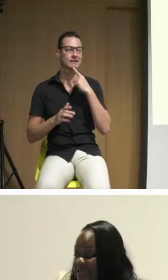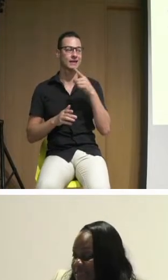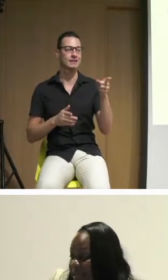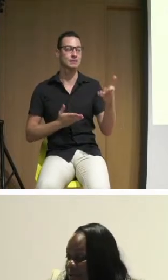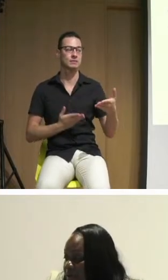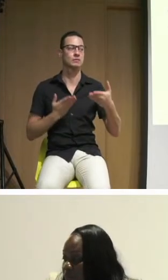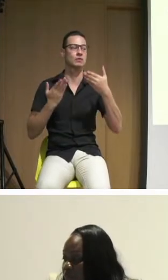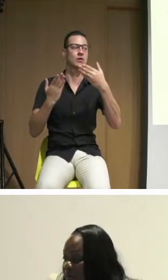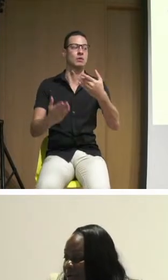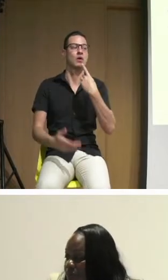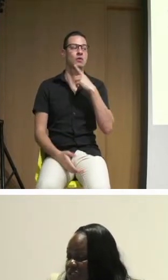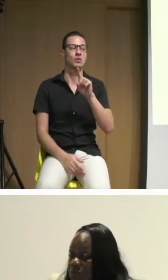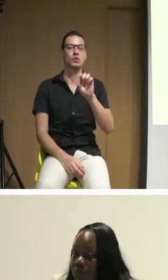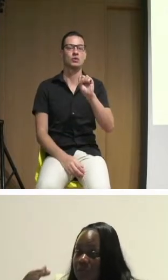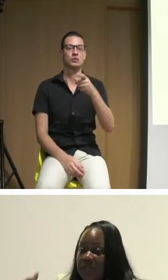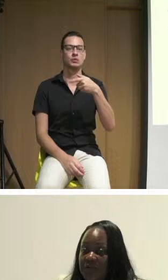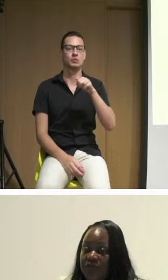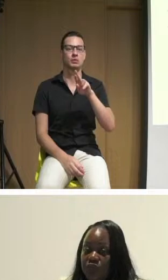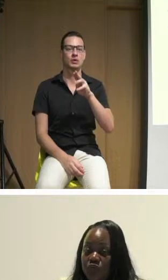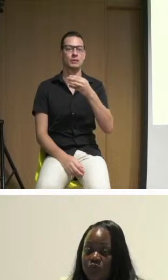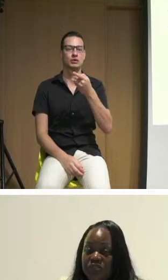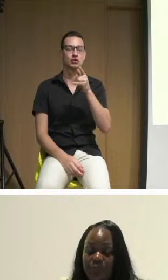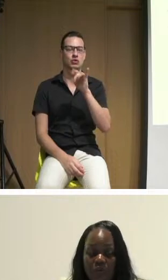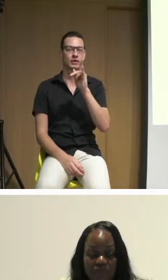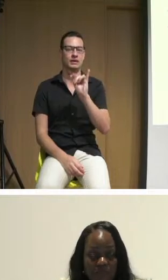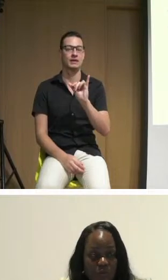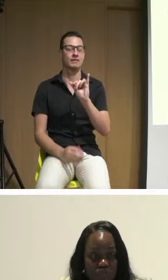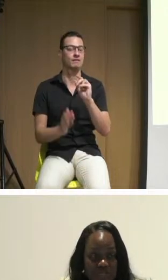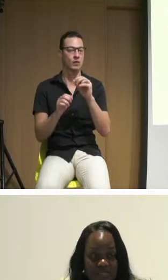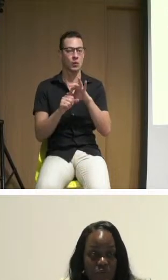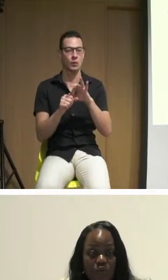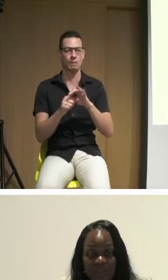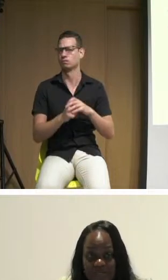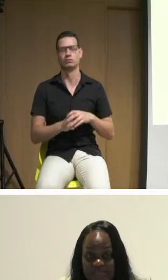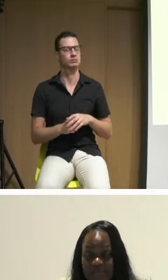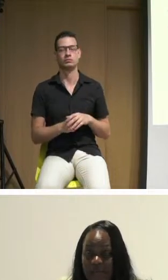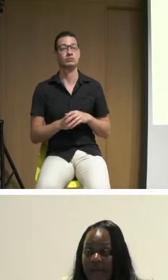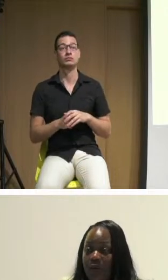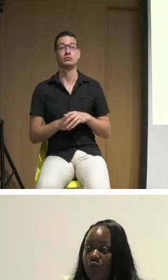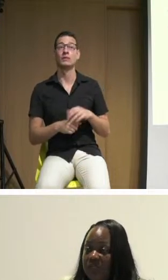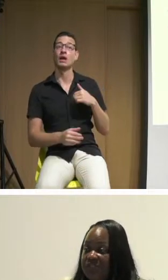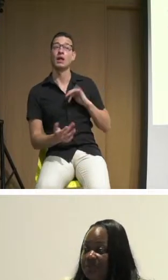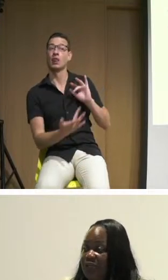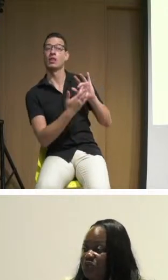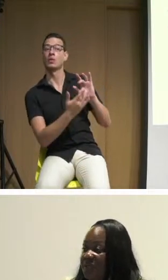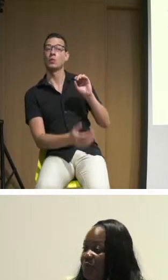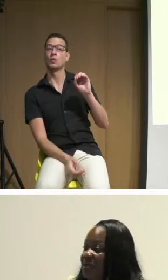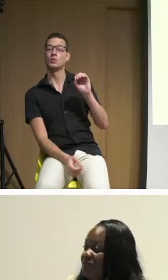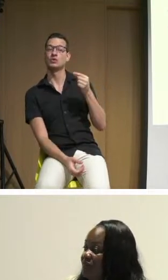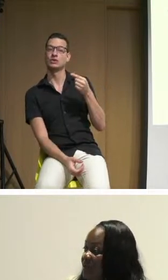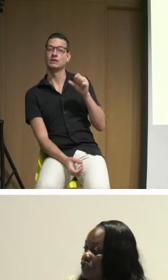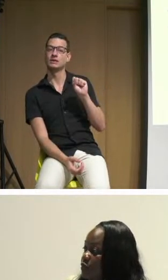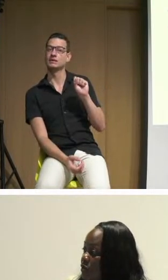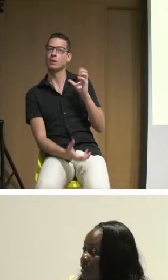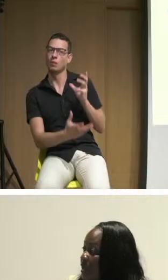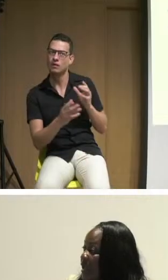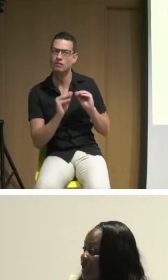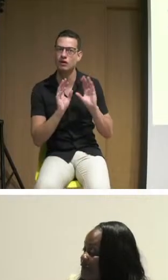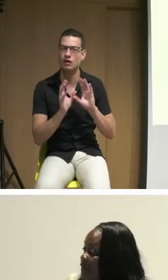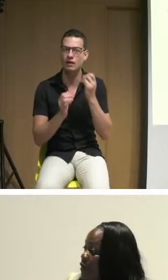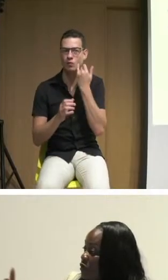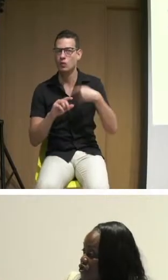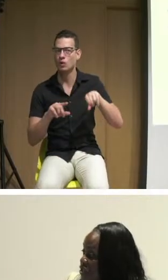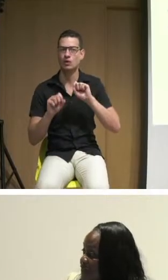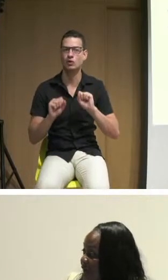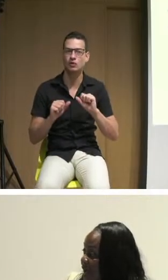not asking that. Right. When I was looking through support from OGS on this, I wanted to make sure that we could advance work